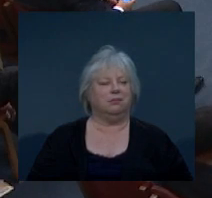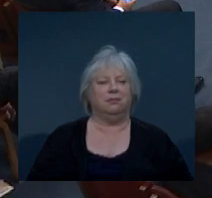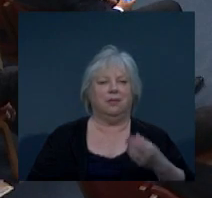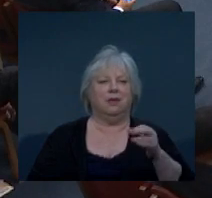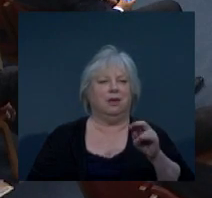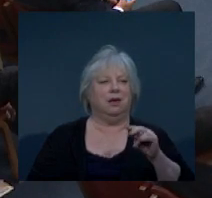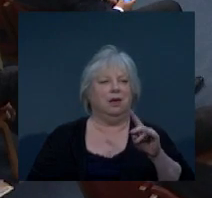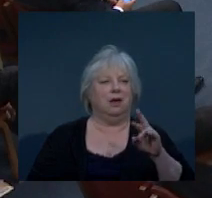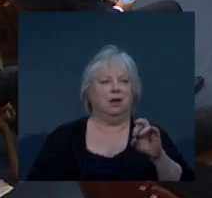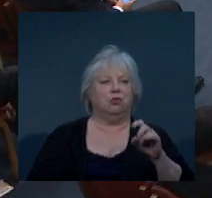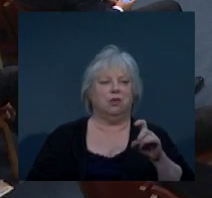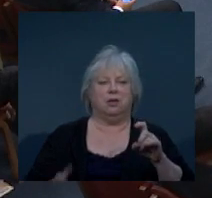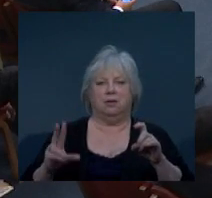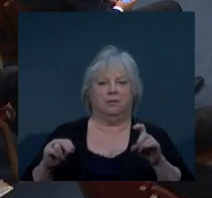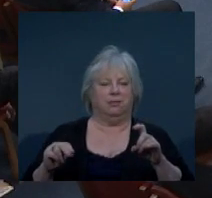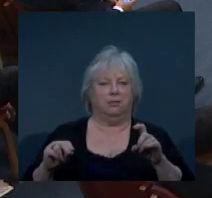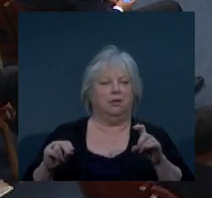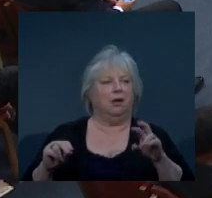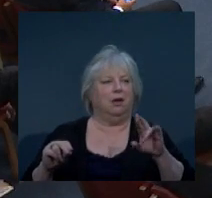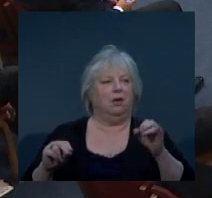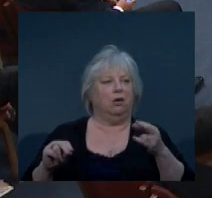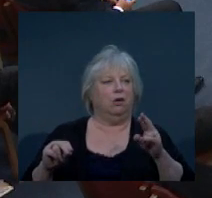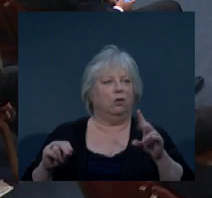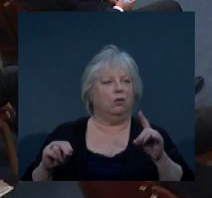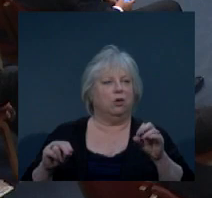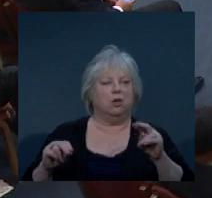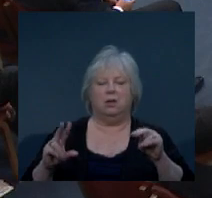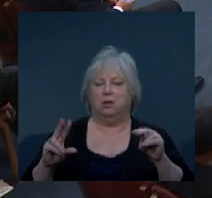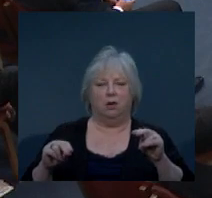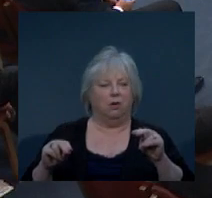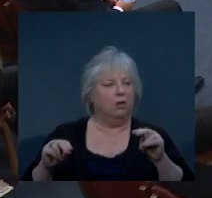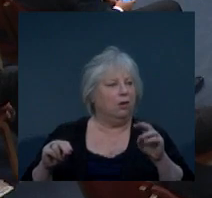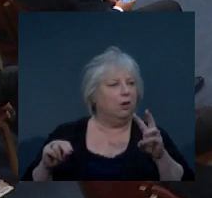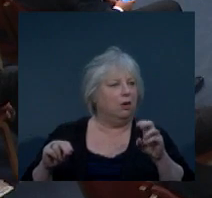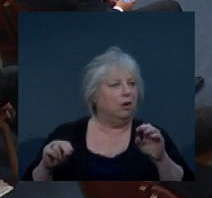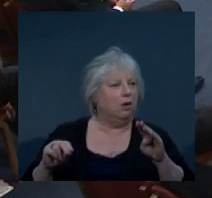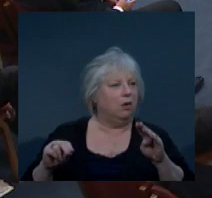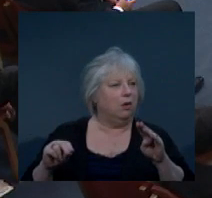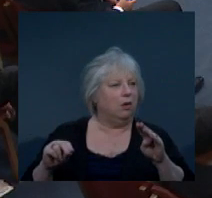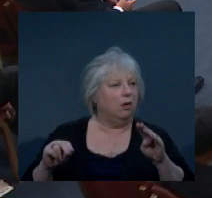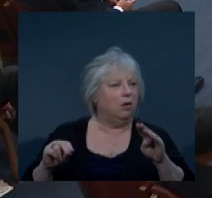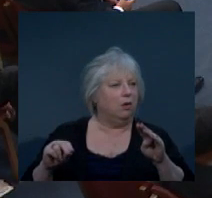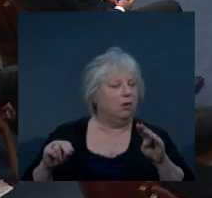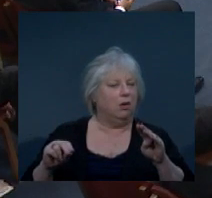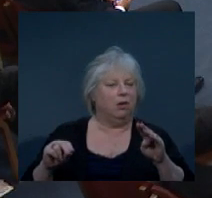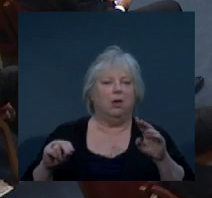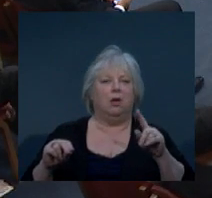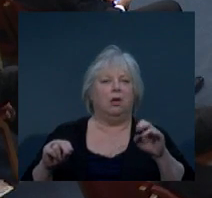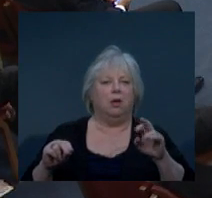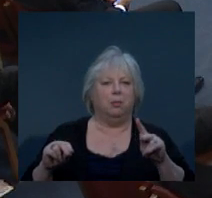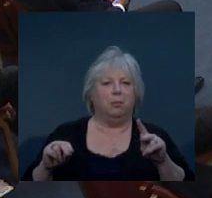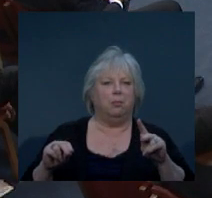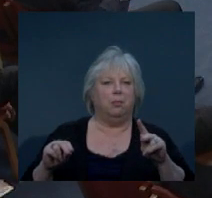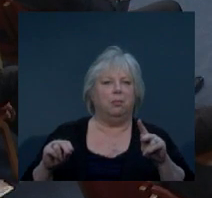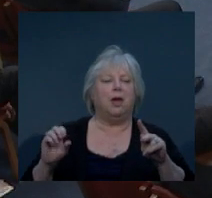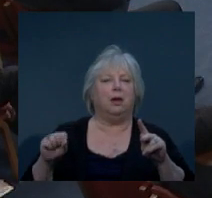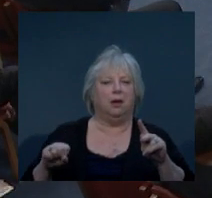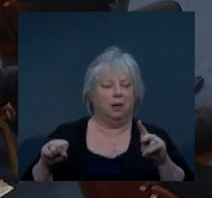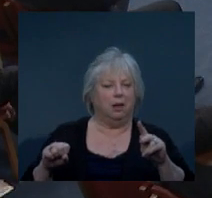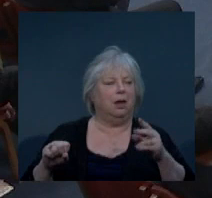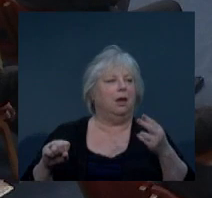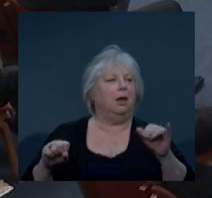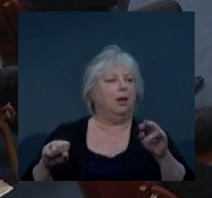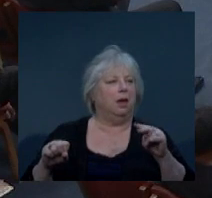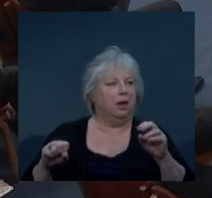Director Hendricks? Nay. Director Richardson? Director Webb? Director Peck?